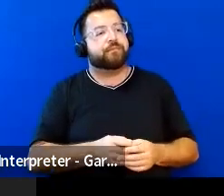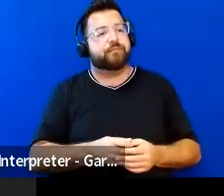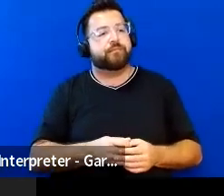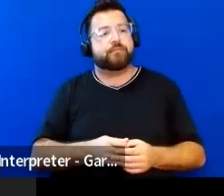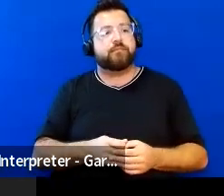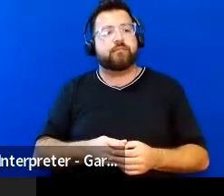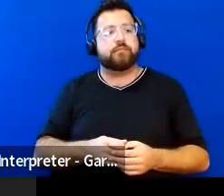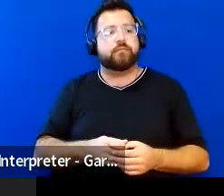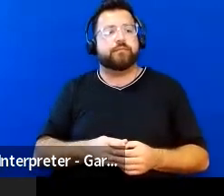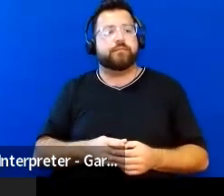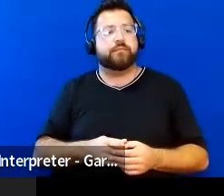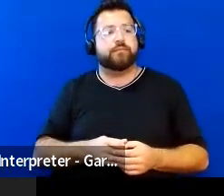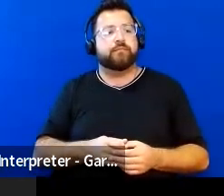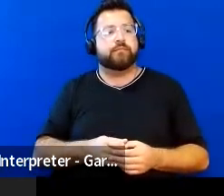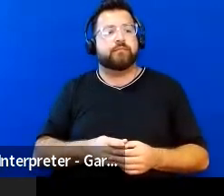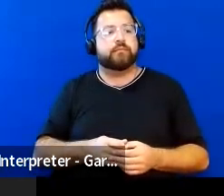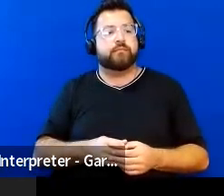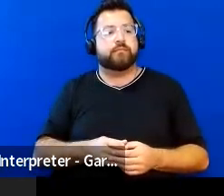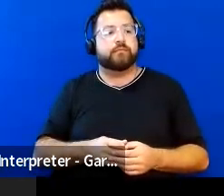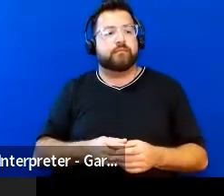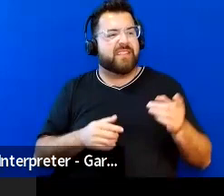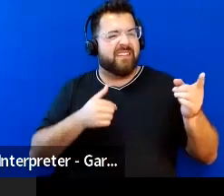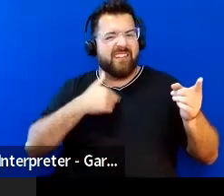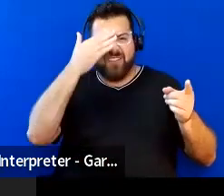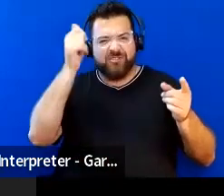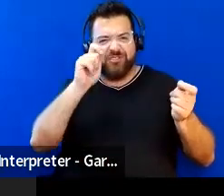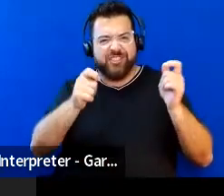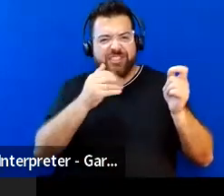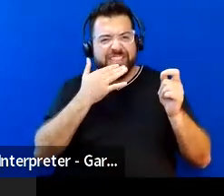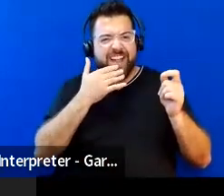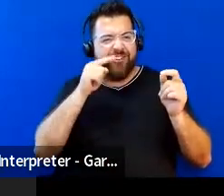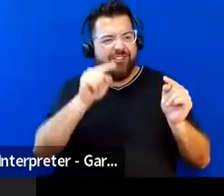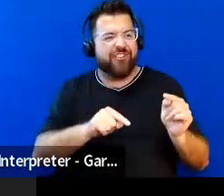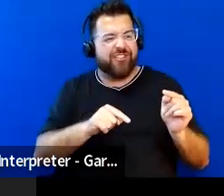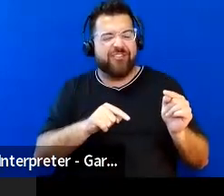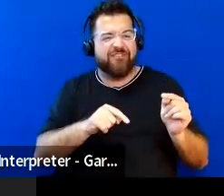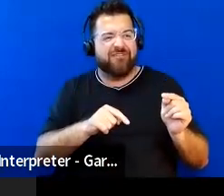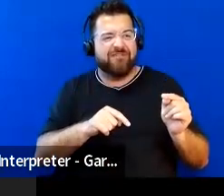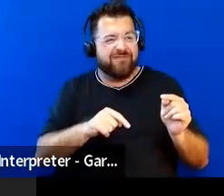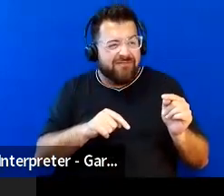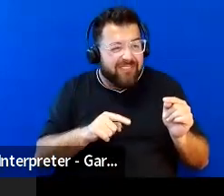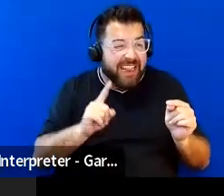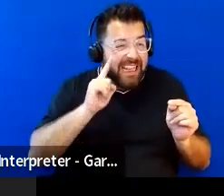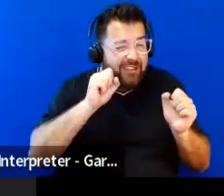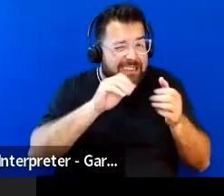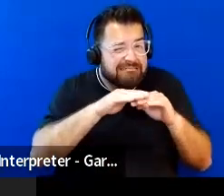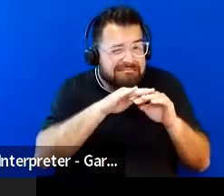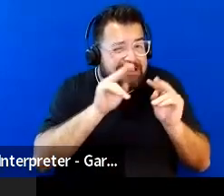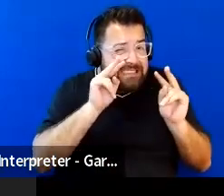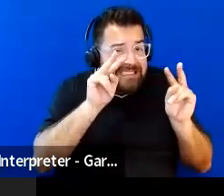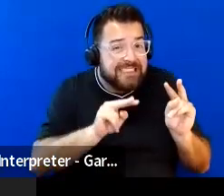How to attribute your sources. Oh, and I forgot to change the color of this one. I think you can barely see